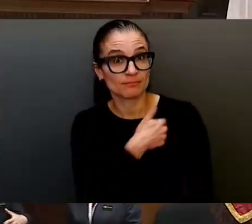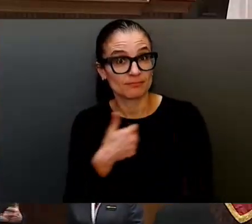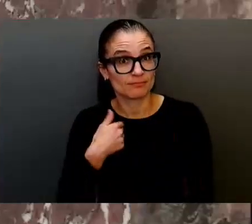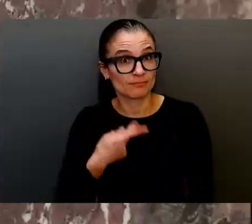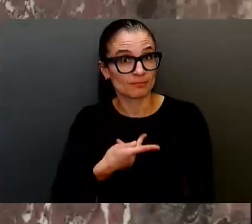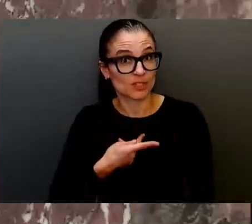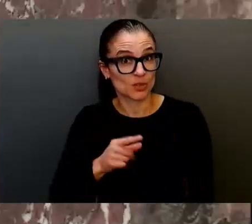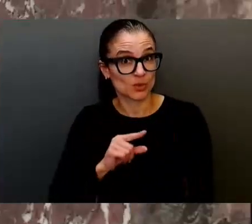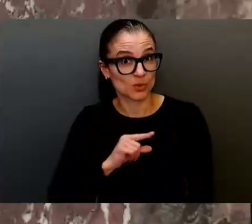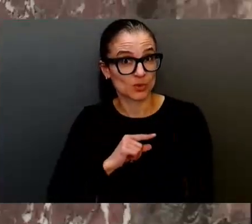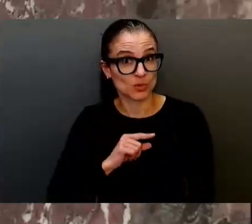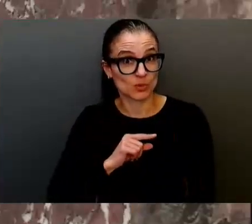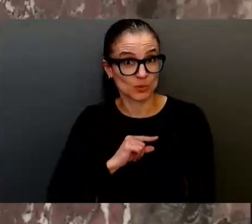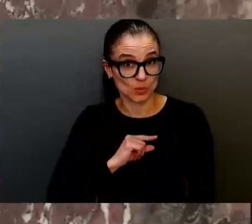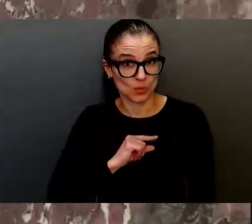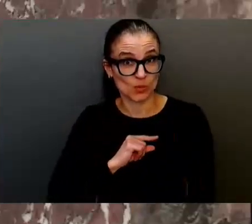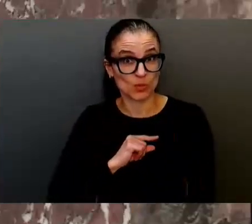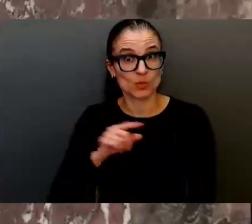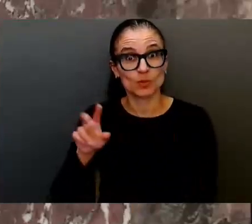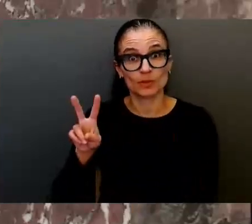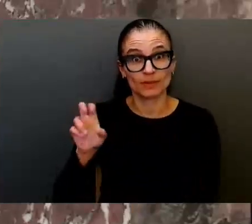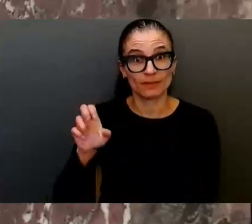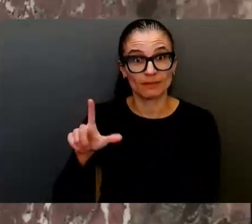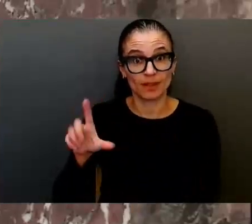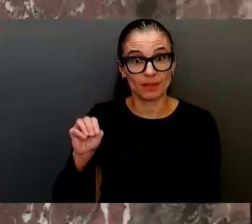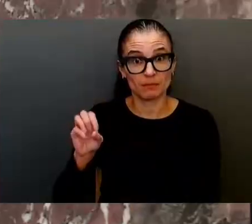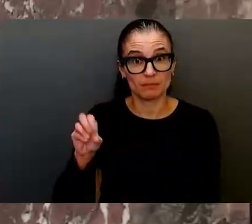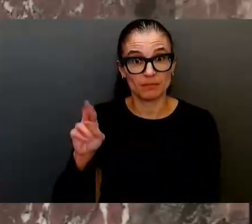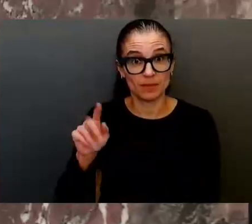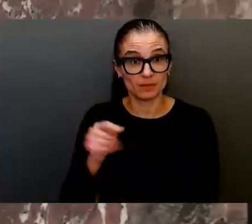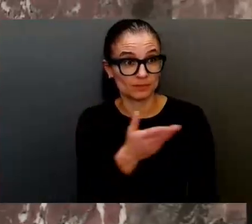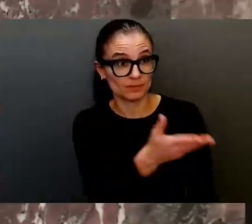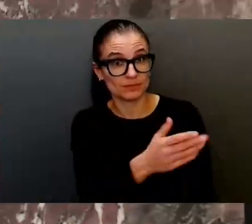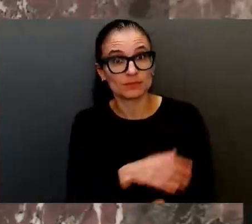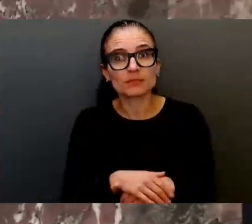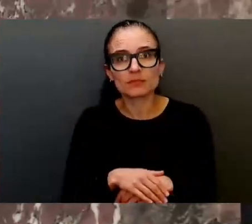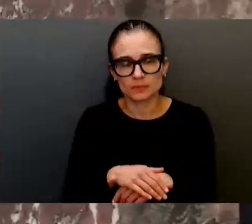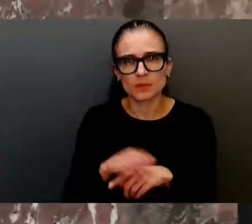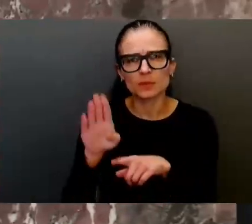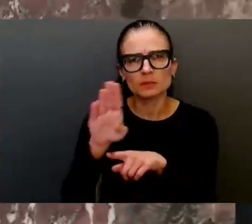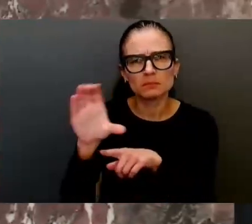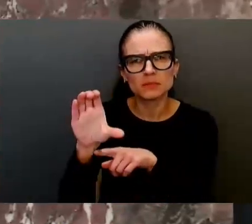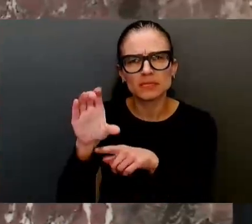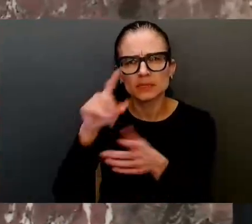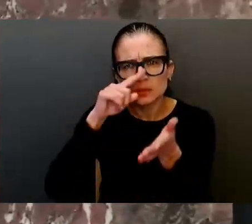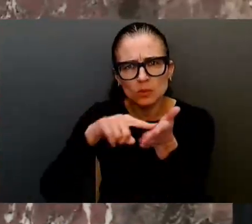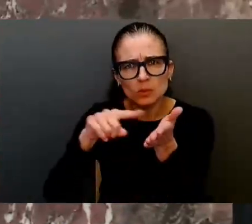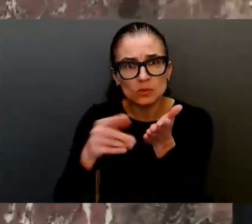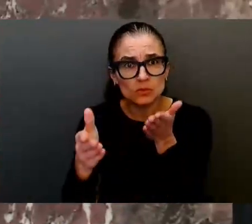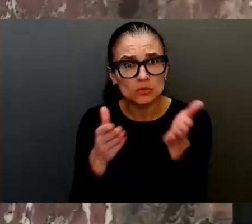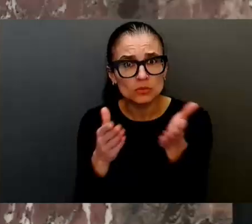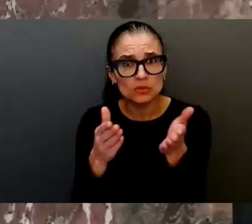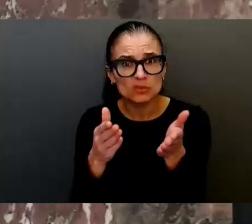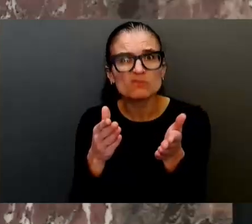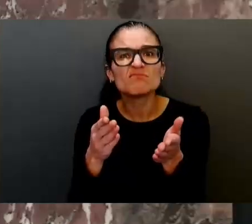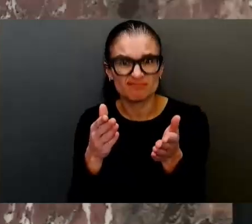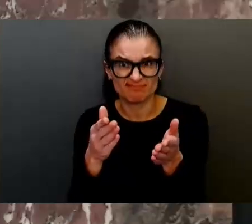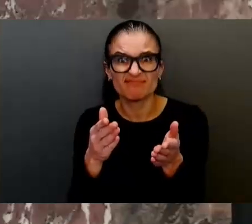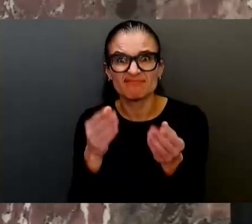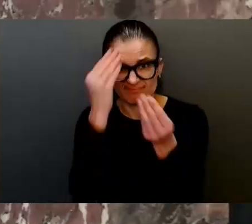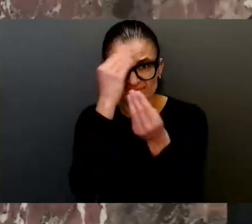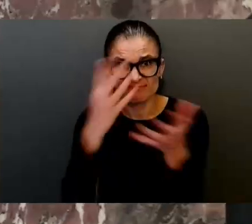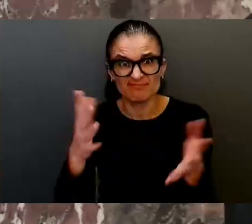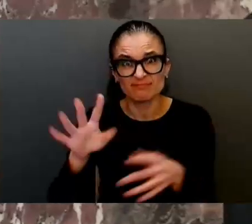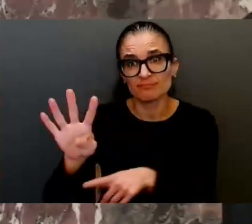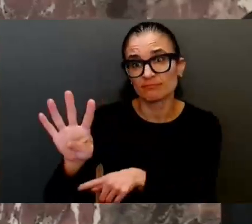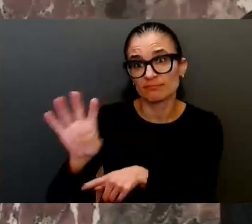Coroner Service has reported that 435 young people have taken their own lives in just 4 years.